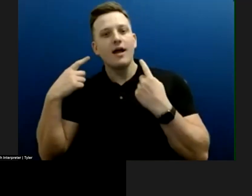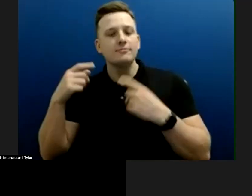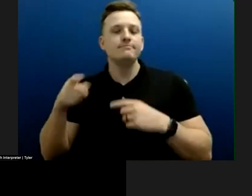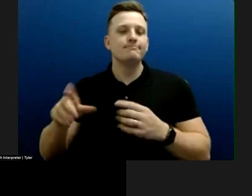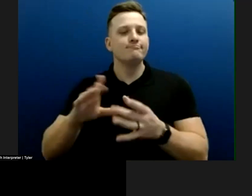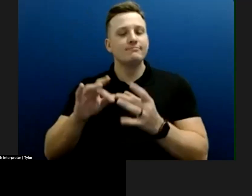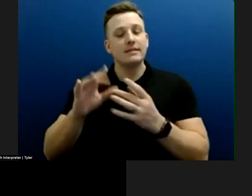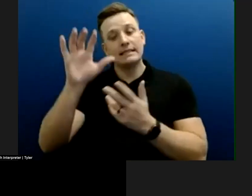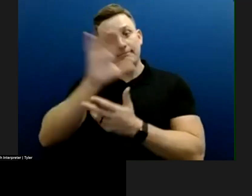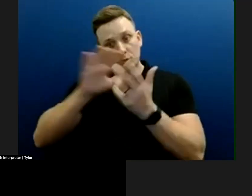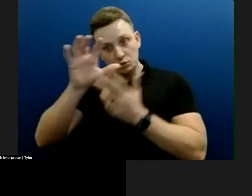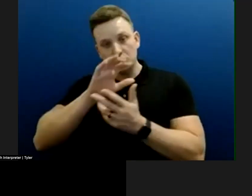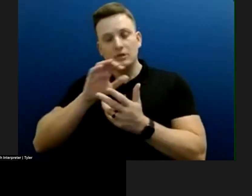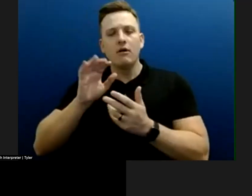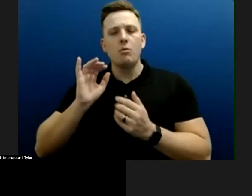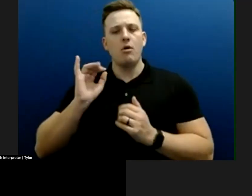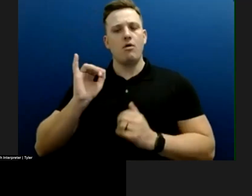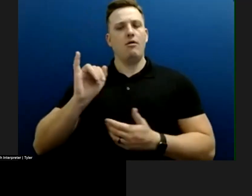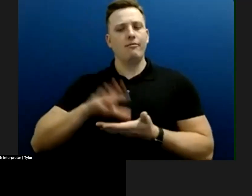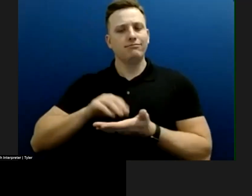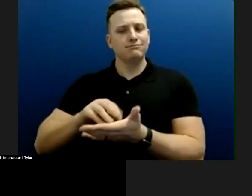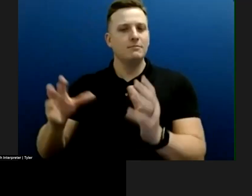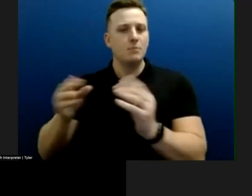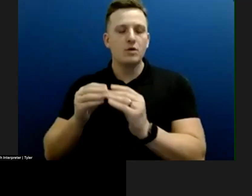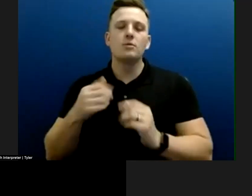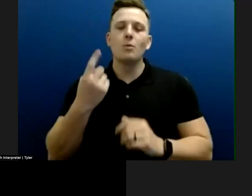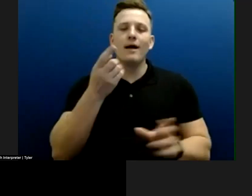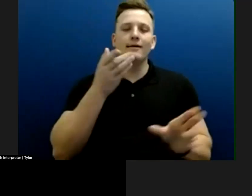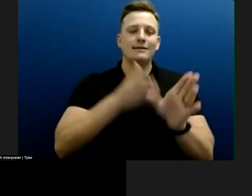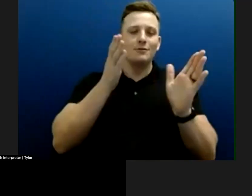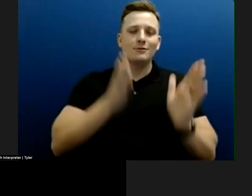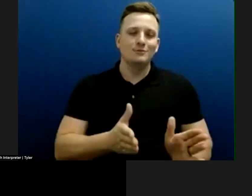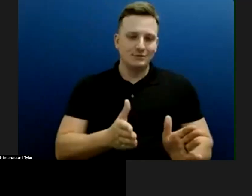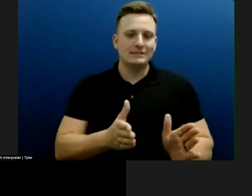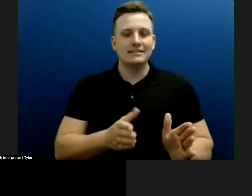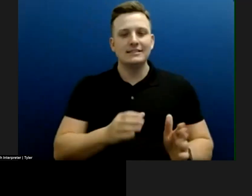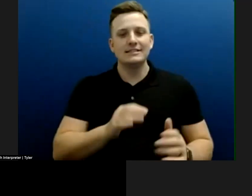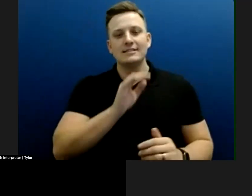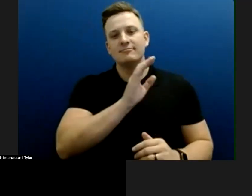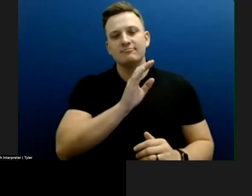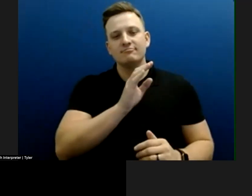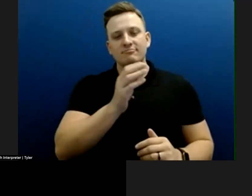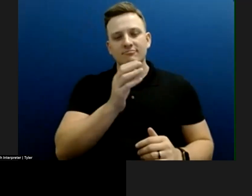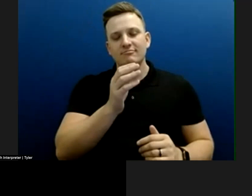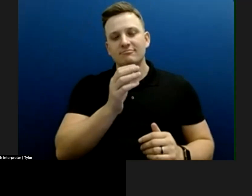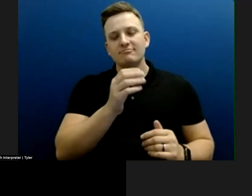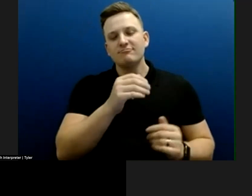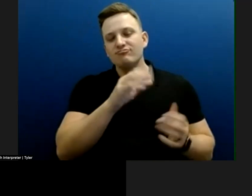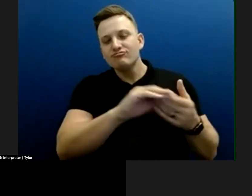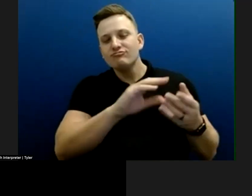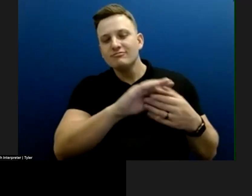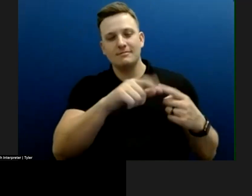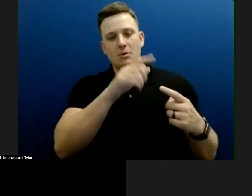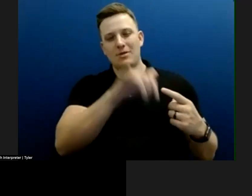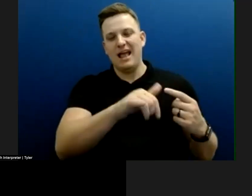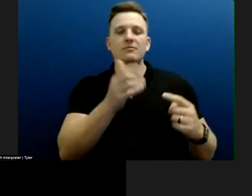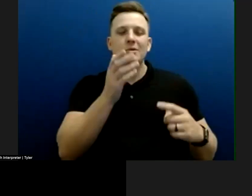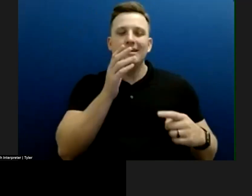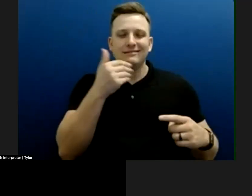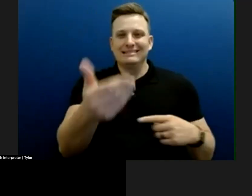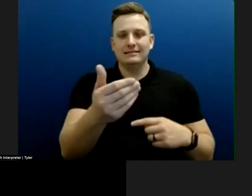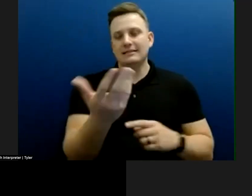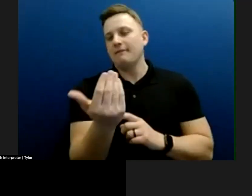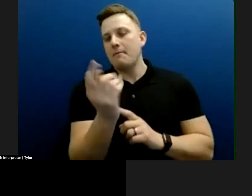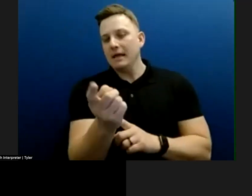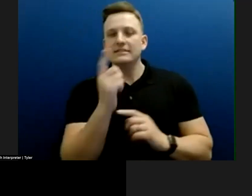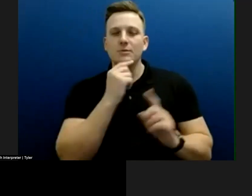that comes from a psychologist who I will mention in maybe 15 or 20 minutes time. But